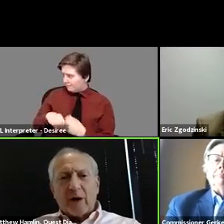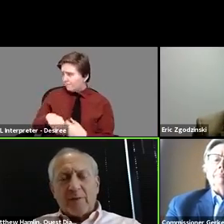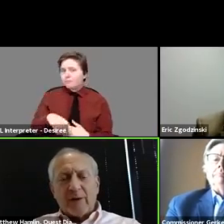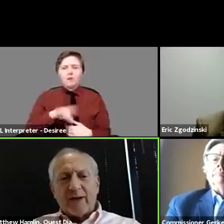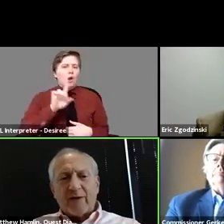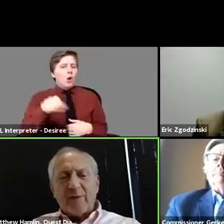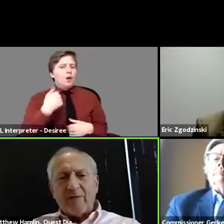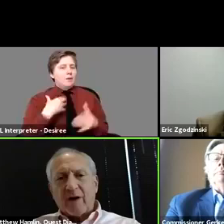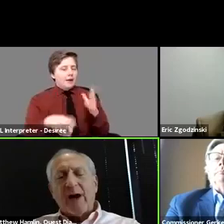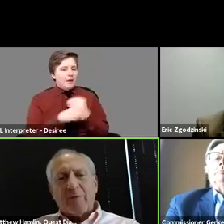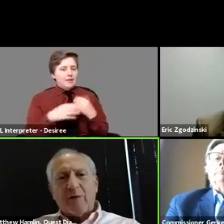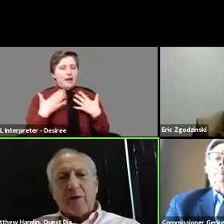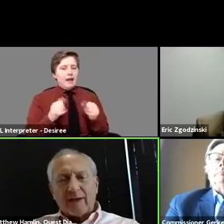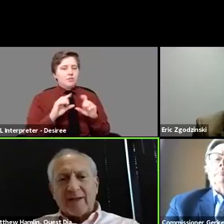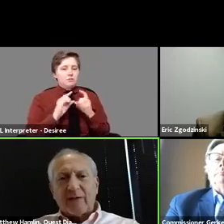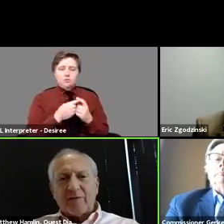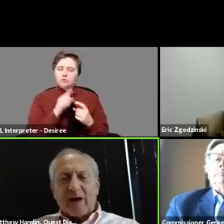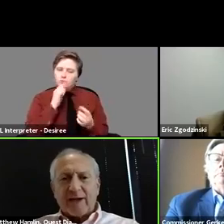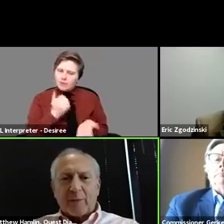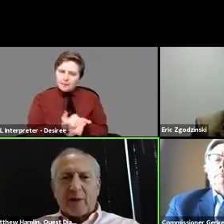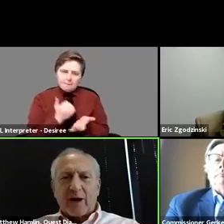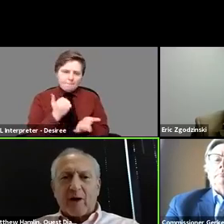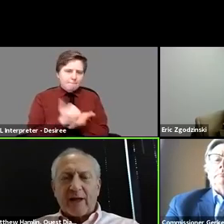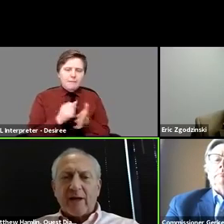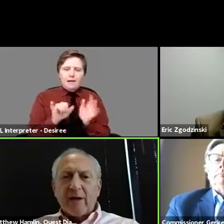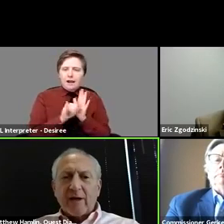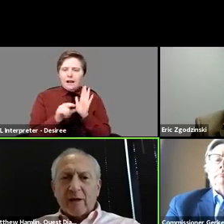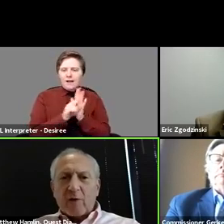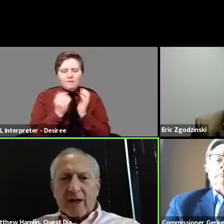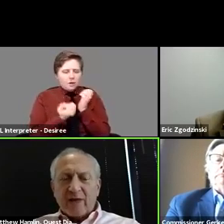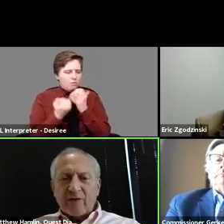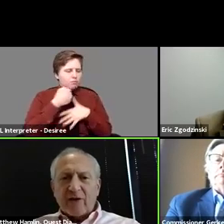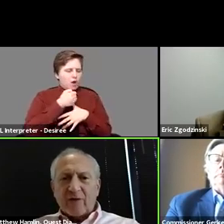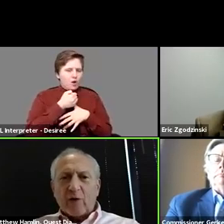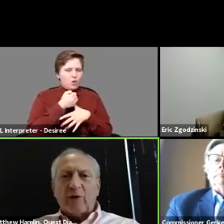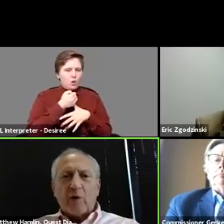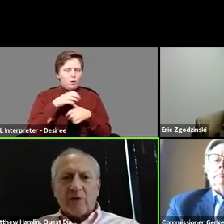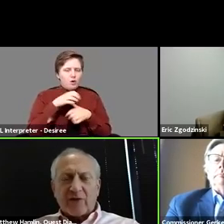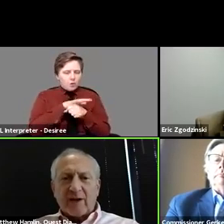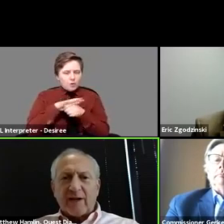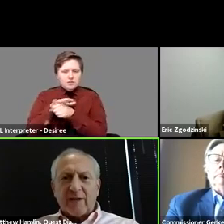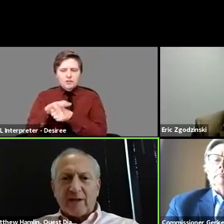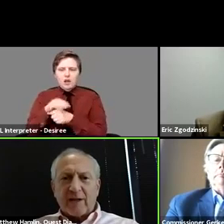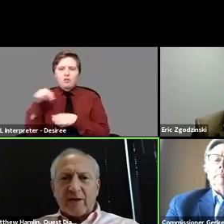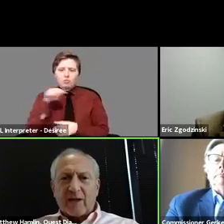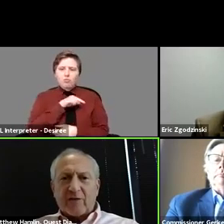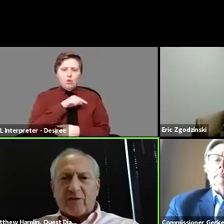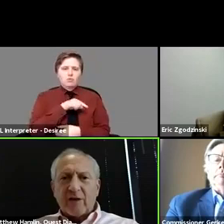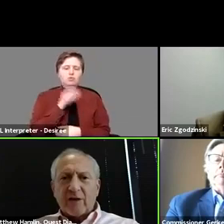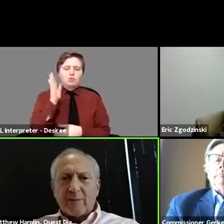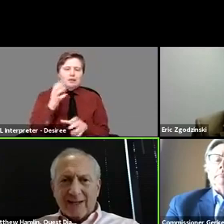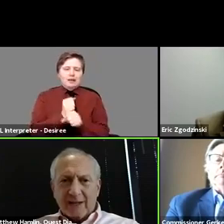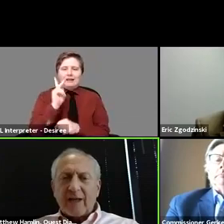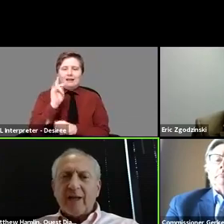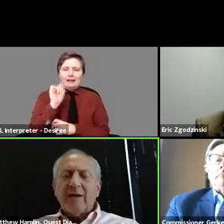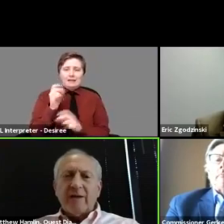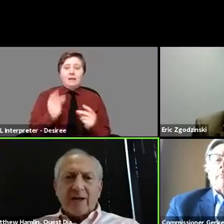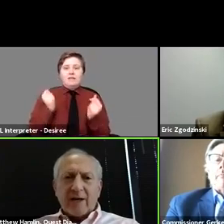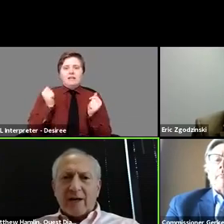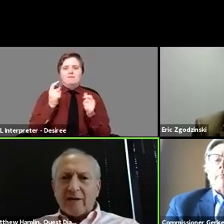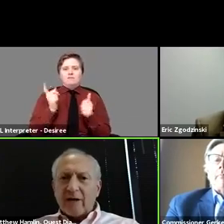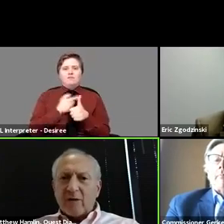health department has been very helpful in identifying the priority locations, and those are the ones that are getting the kits